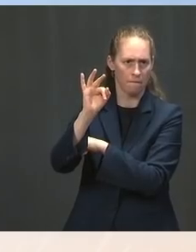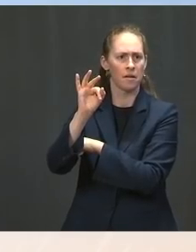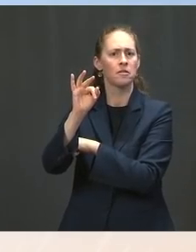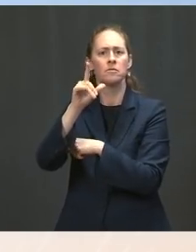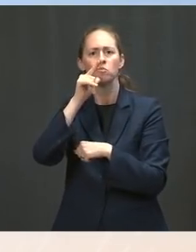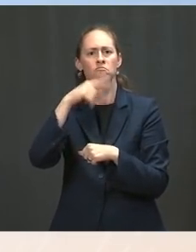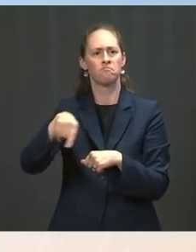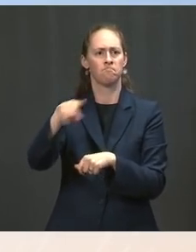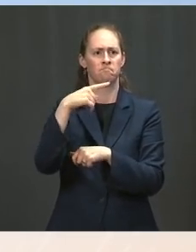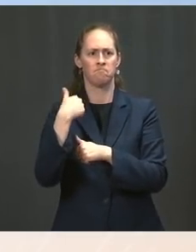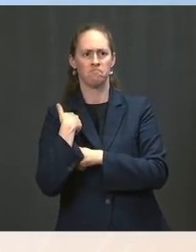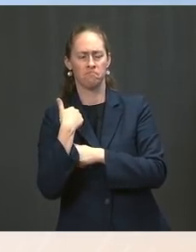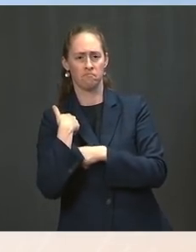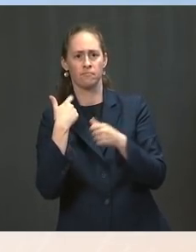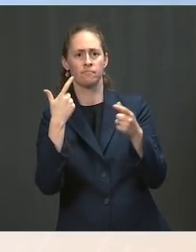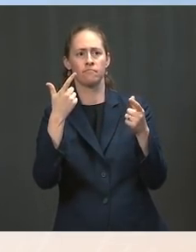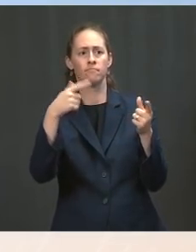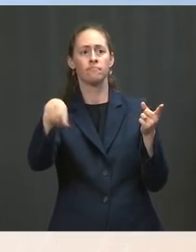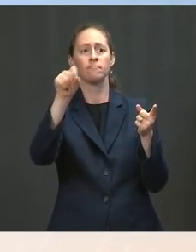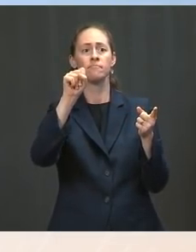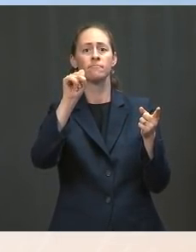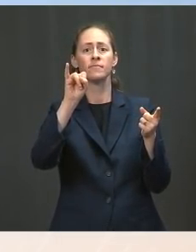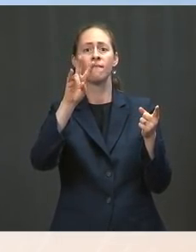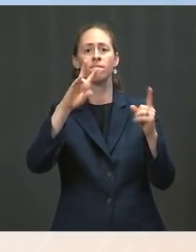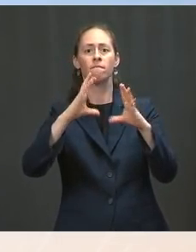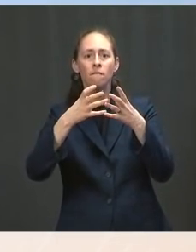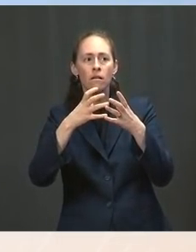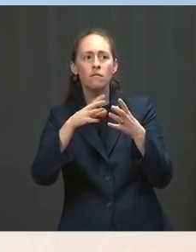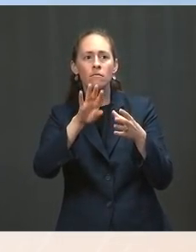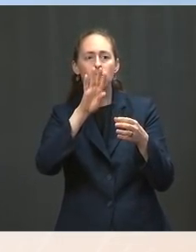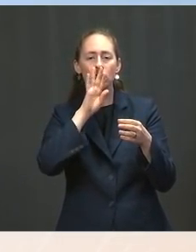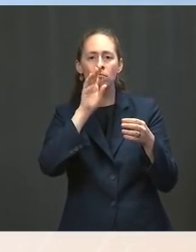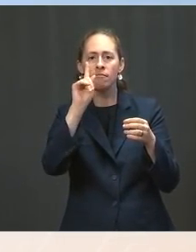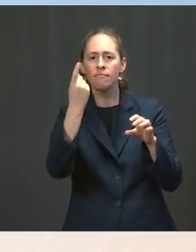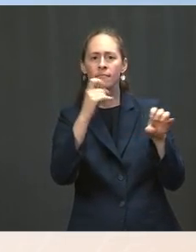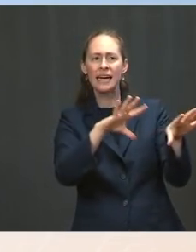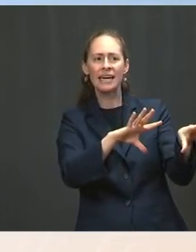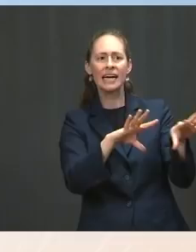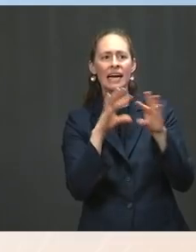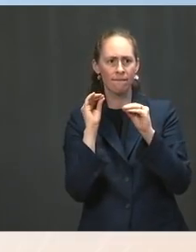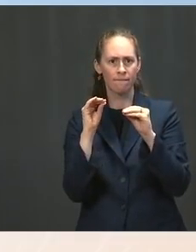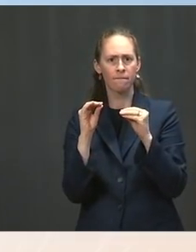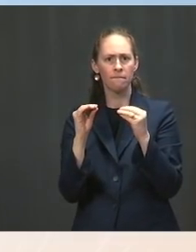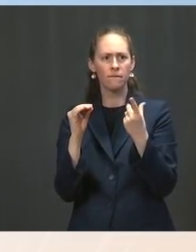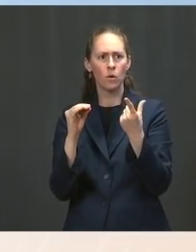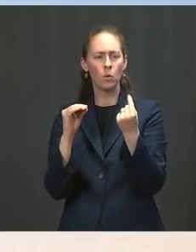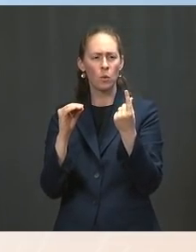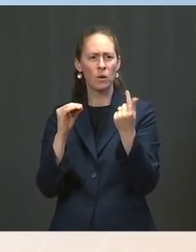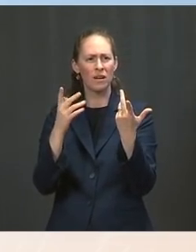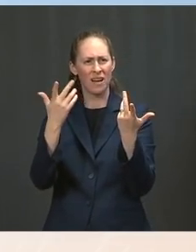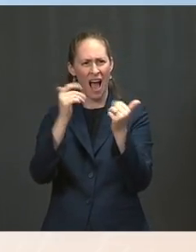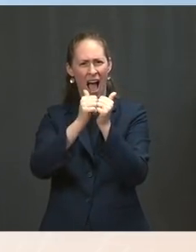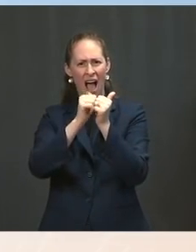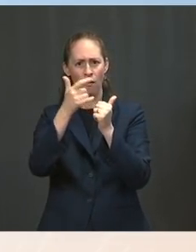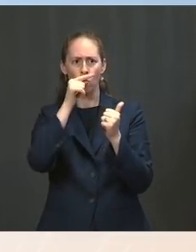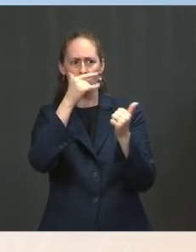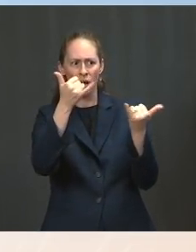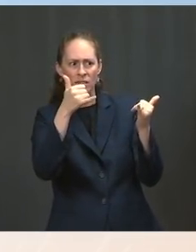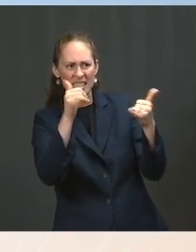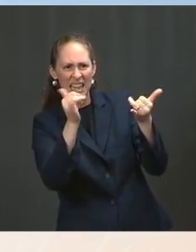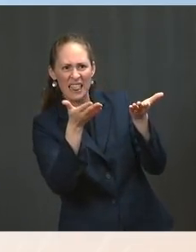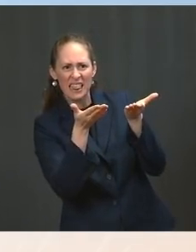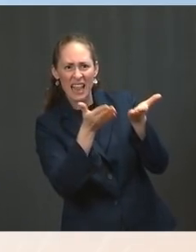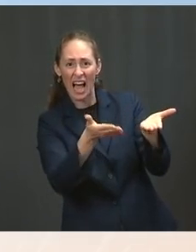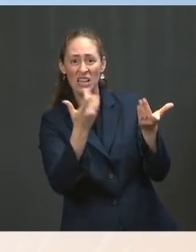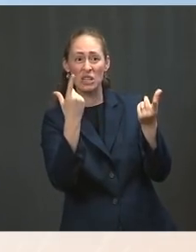able to get out. For those watching, what do you say to them? What advice do you give? Should they try to get to a third country on